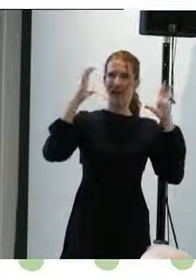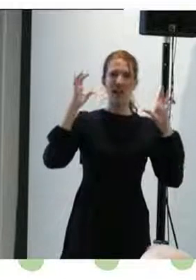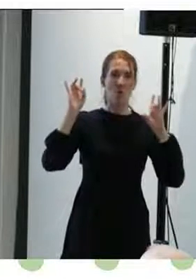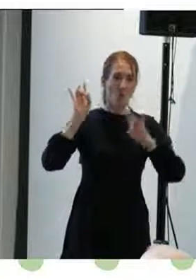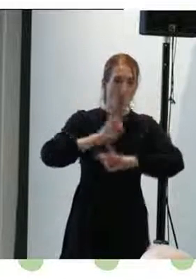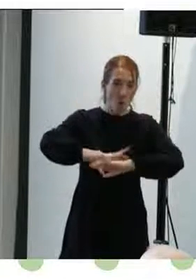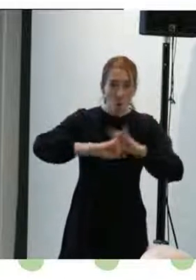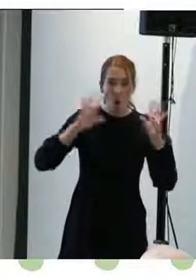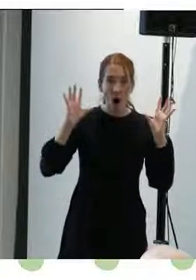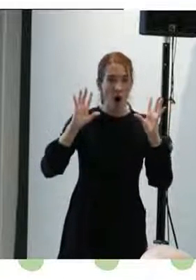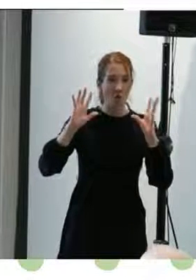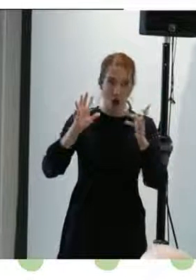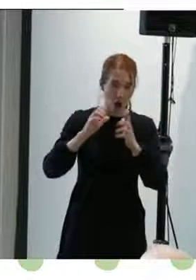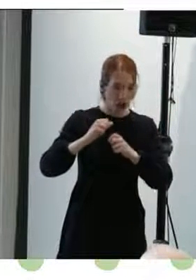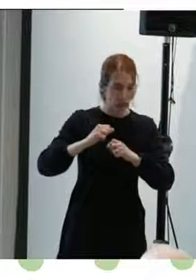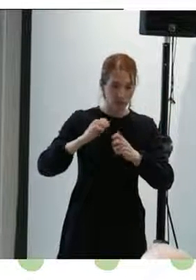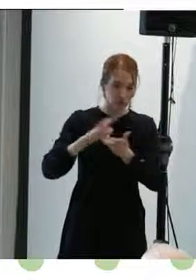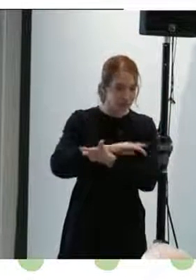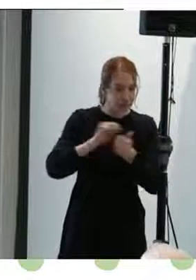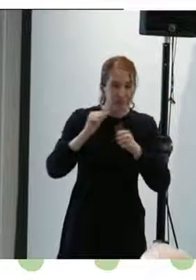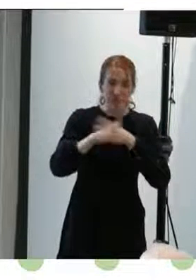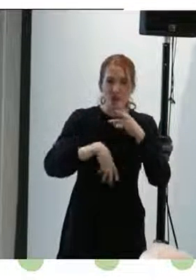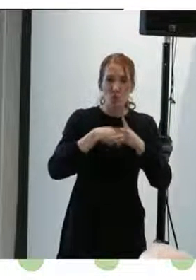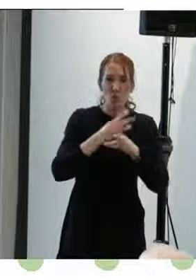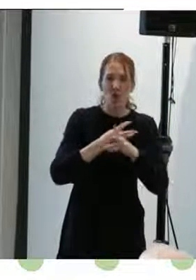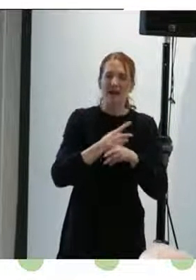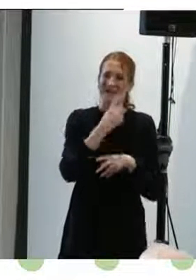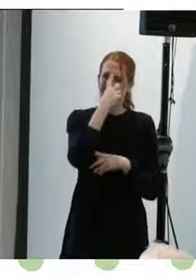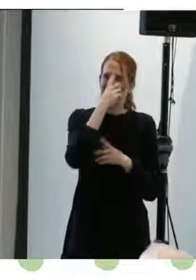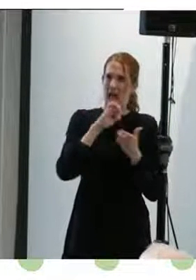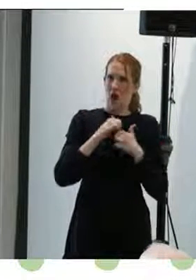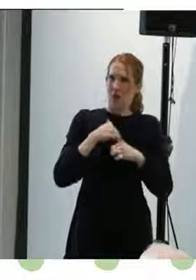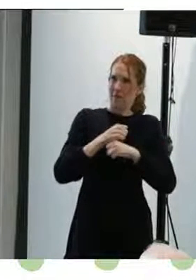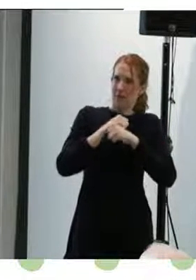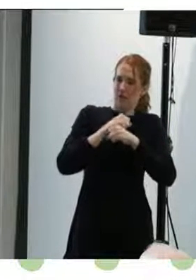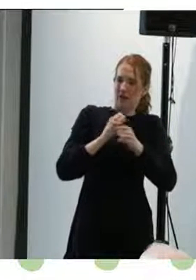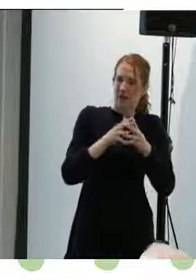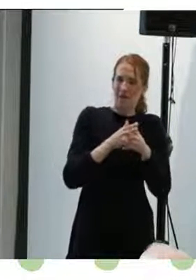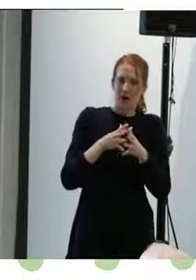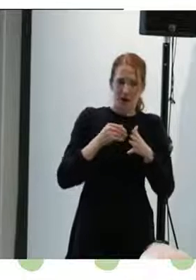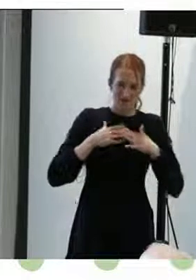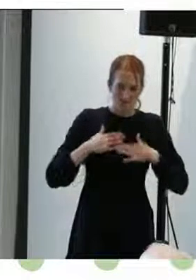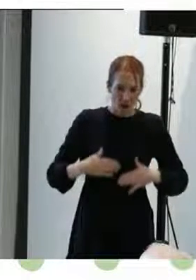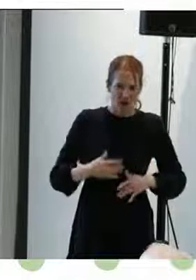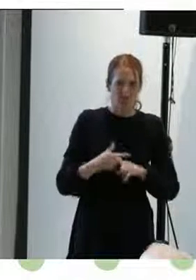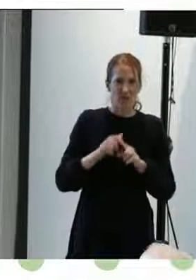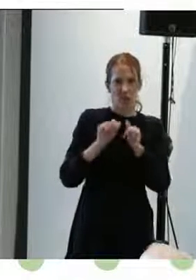annihilation, thinking about how to protect America and his body from becoming this wasteland.